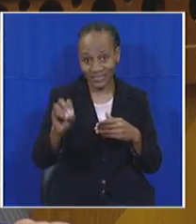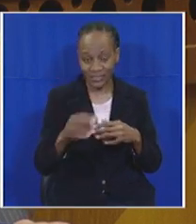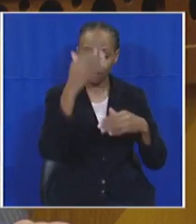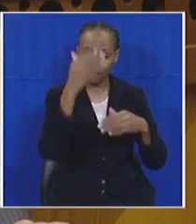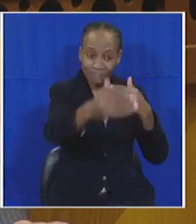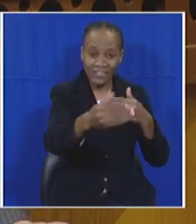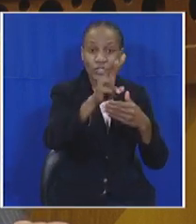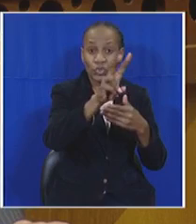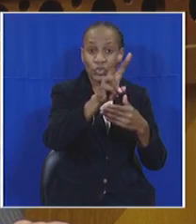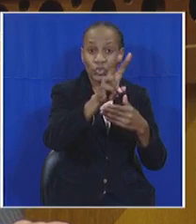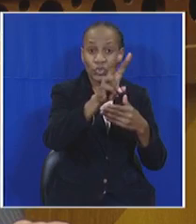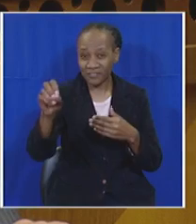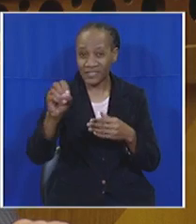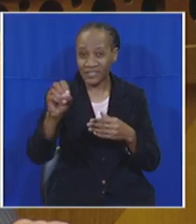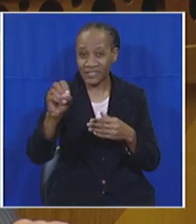2050,